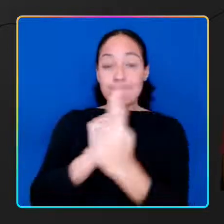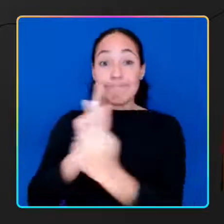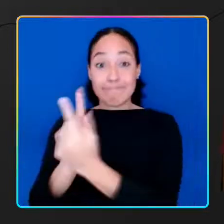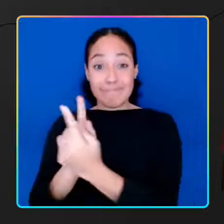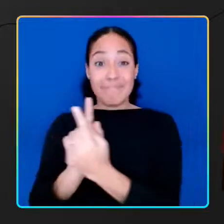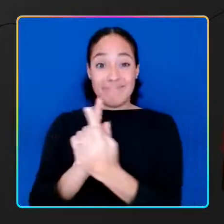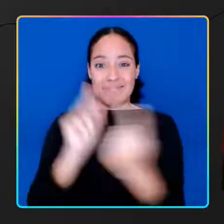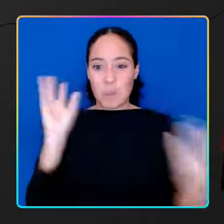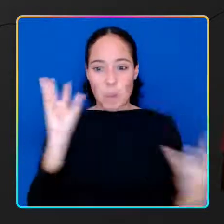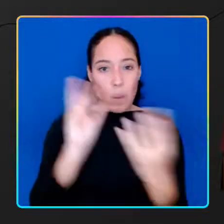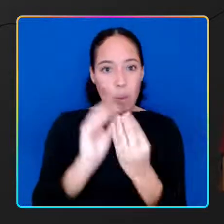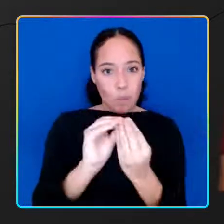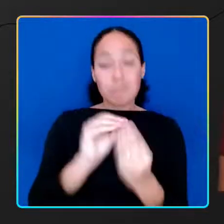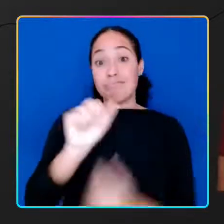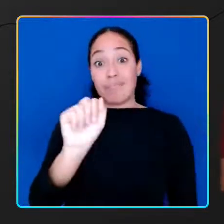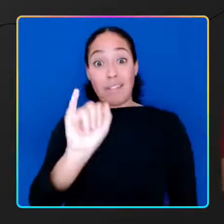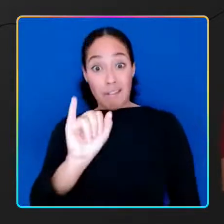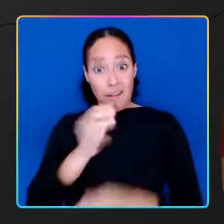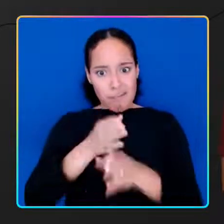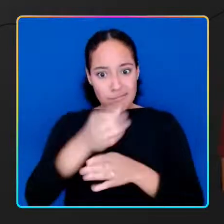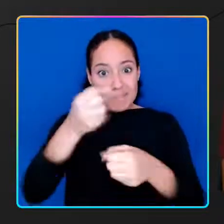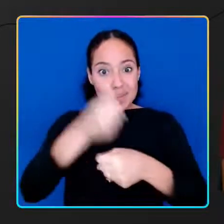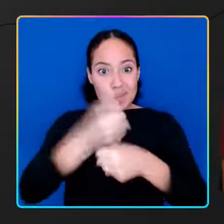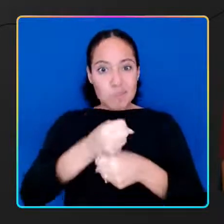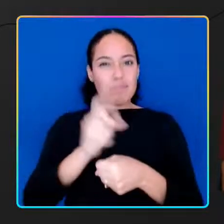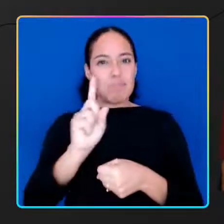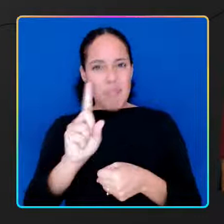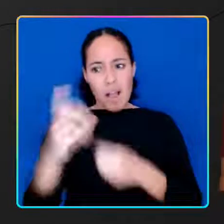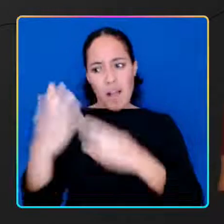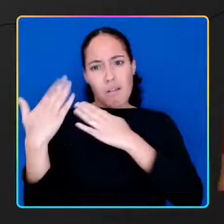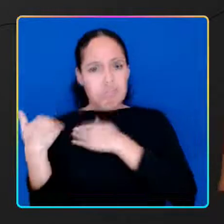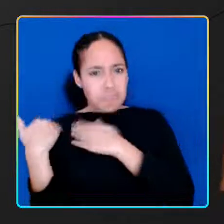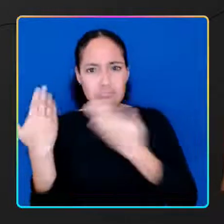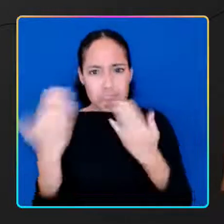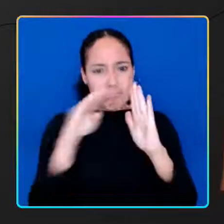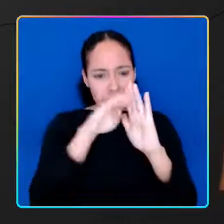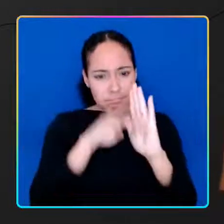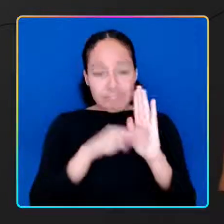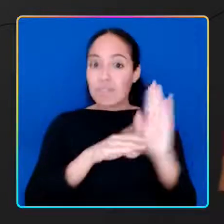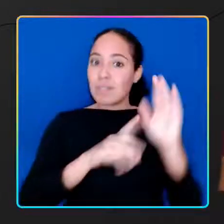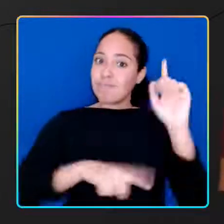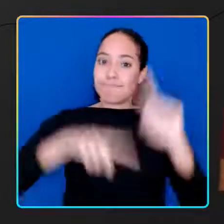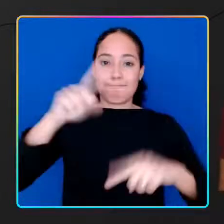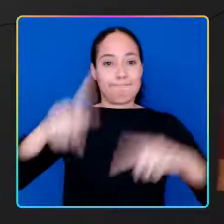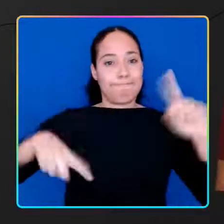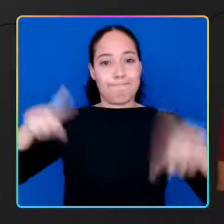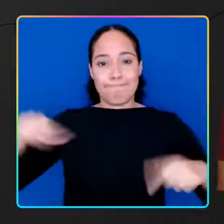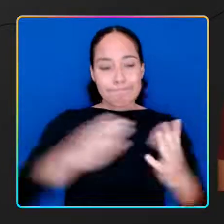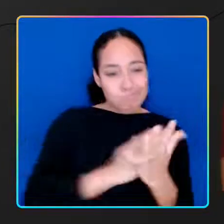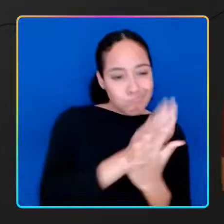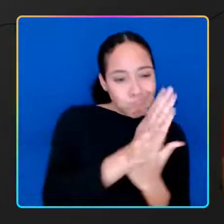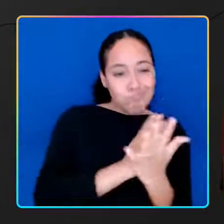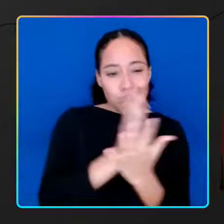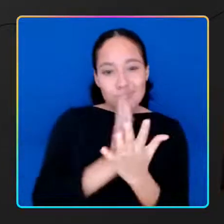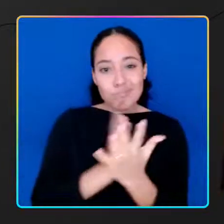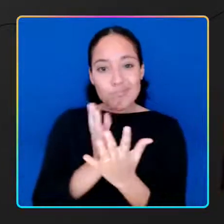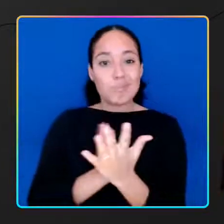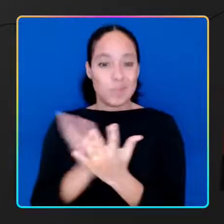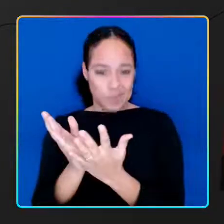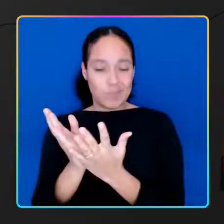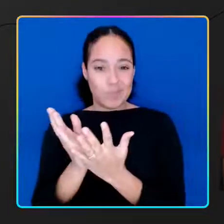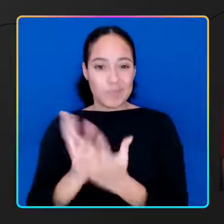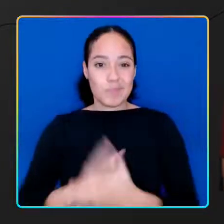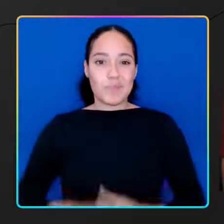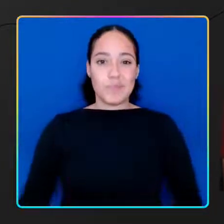many different skilled people involved in creating an AI solution. From pre-sales and consultancy to creating the deep neural